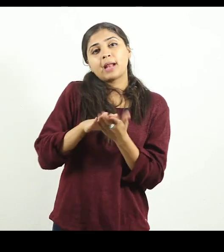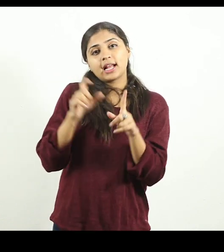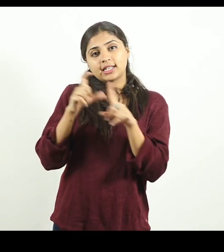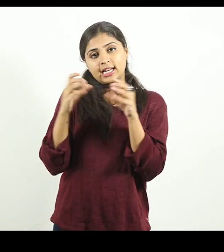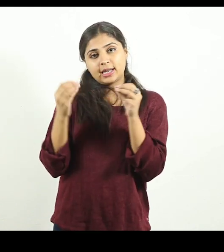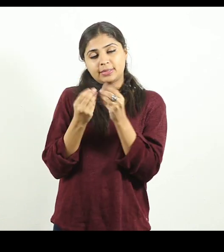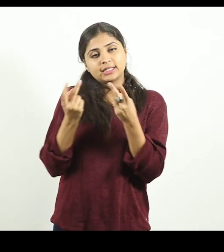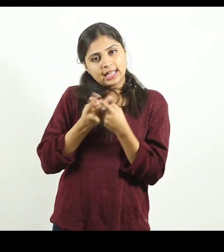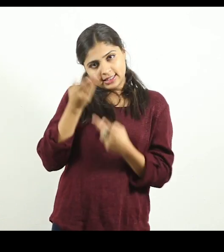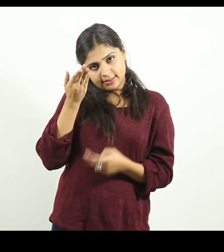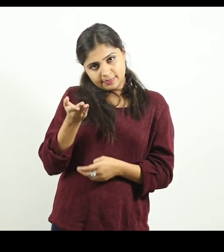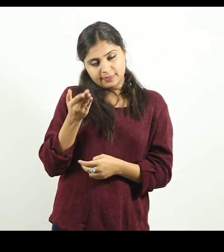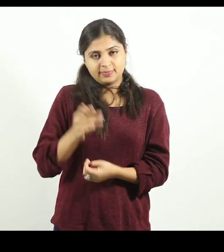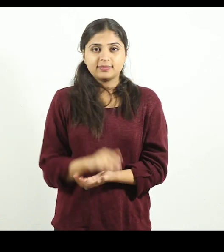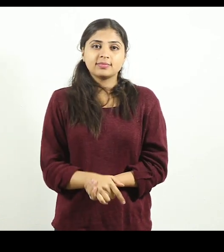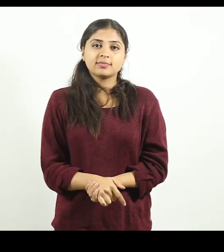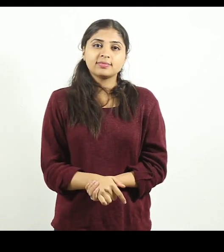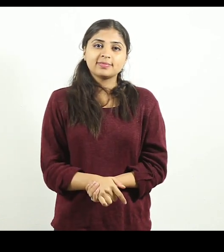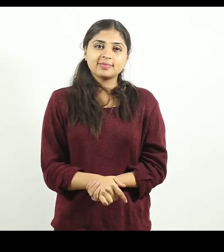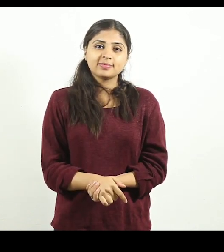this.